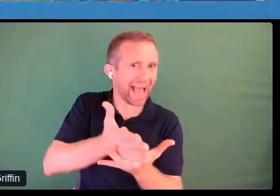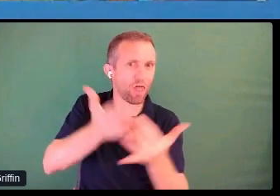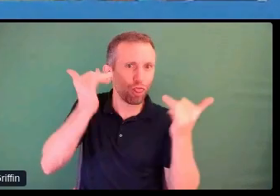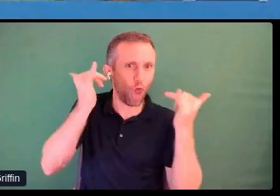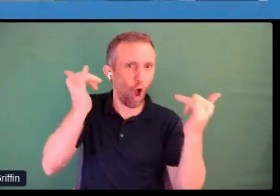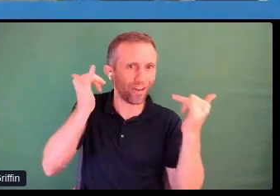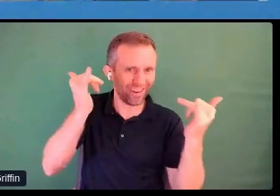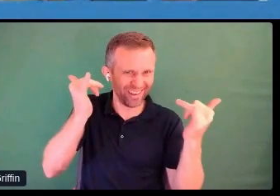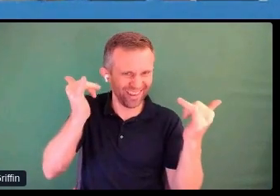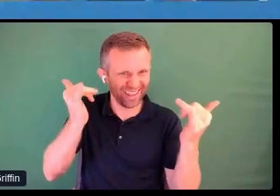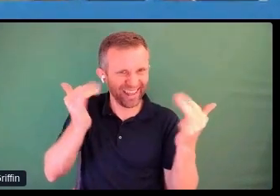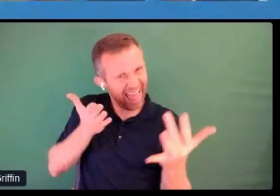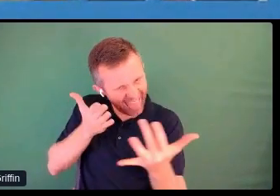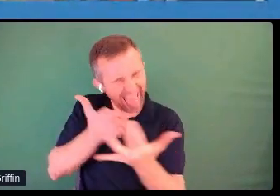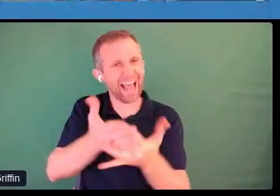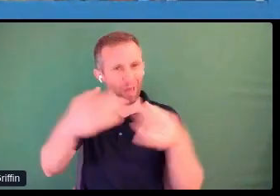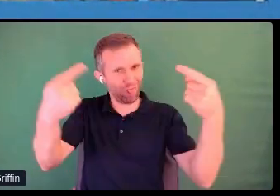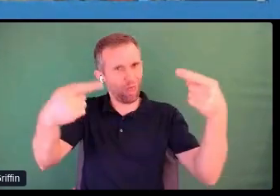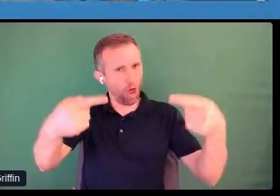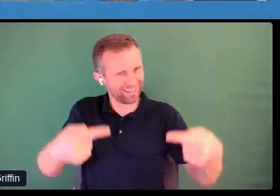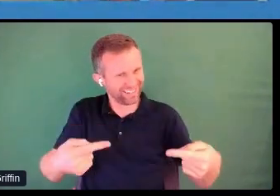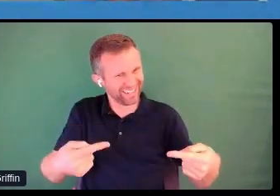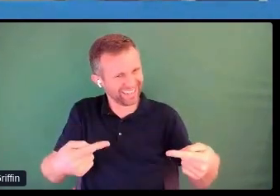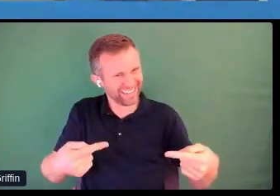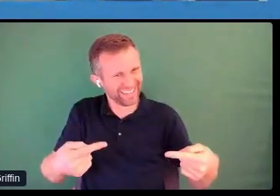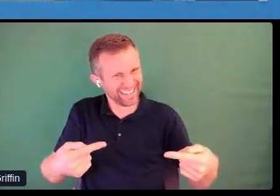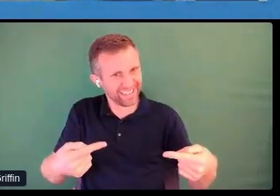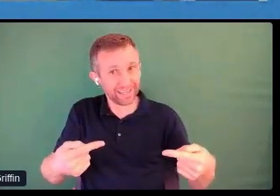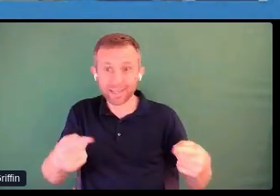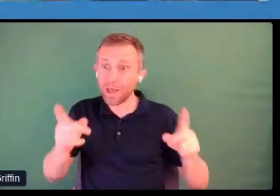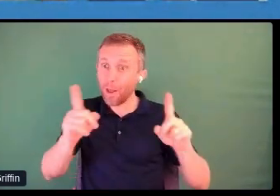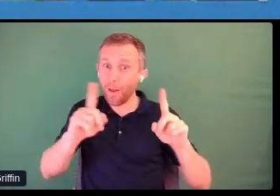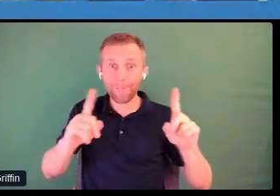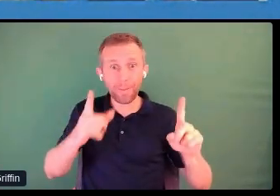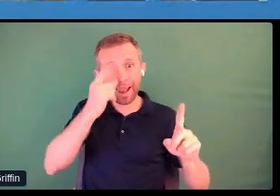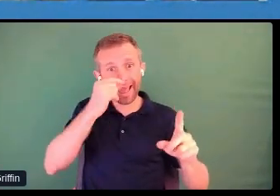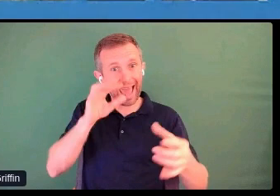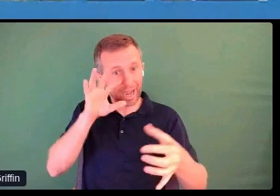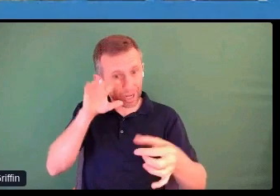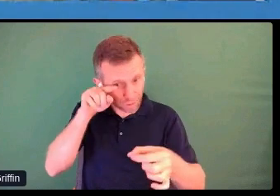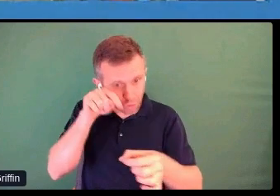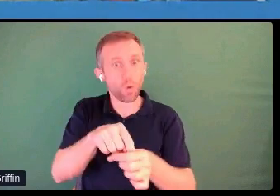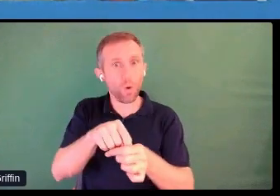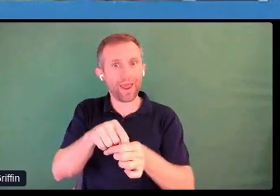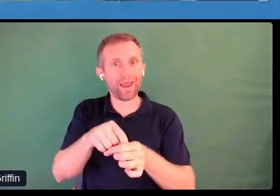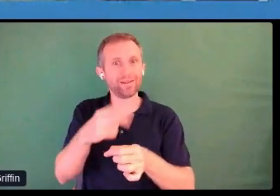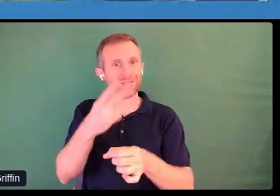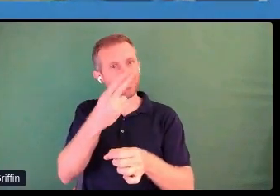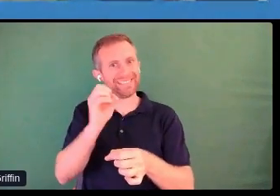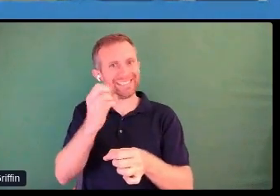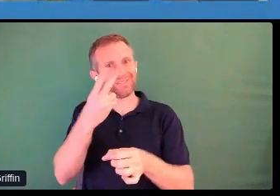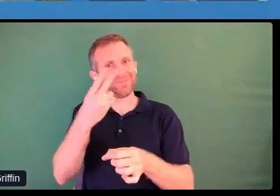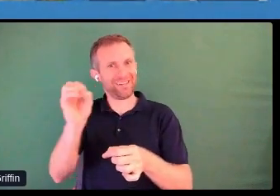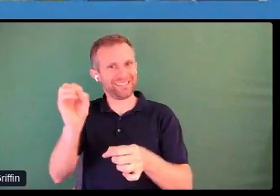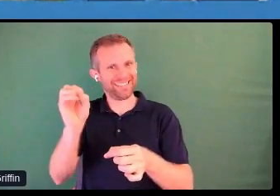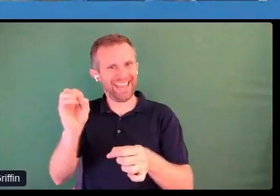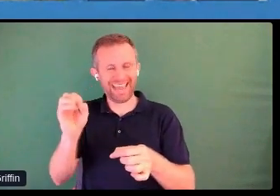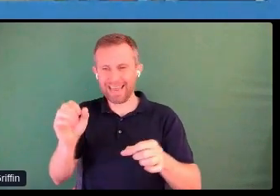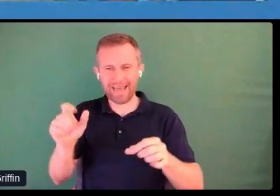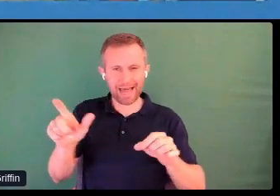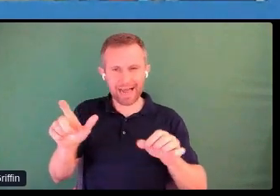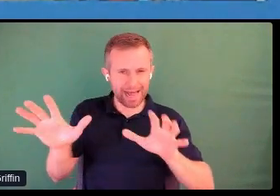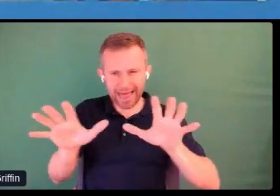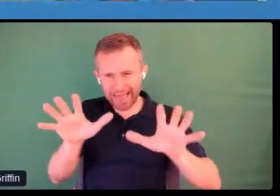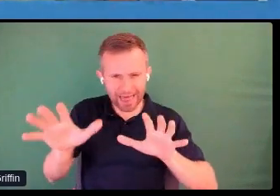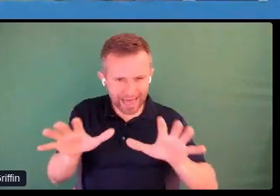to our products or customers. Taking this idea to the 2020 hackathon was the Kickstarter the work needed in order to